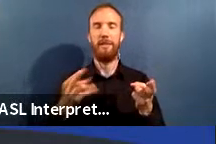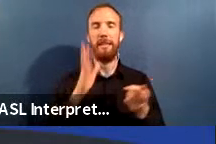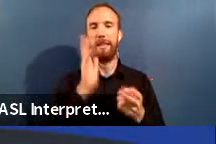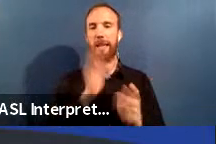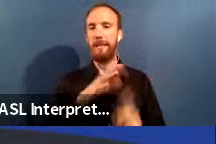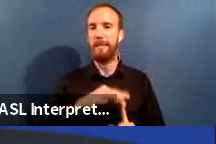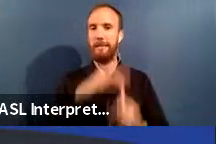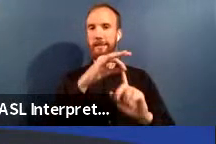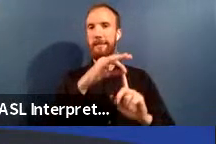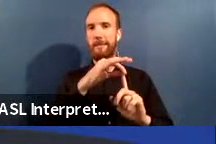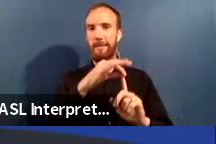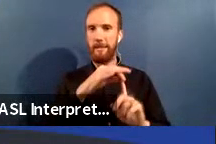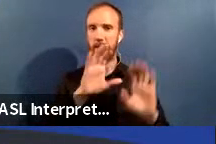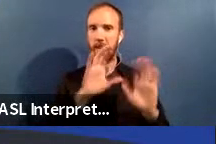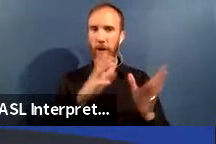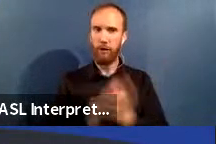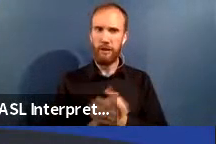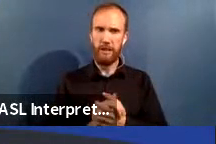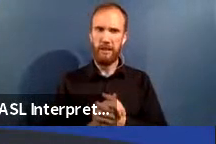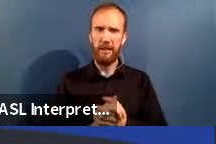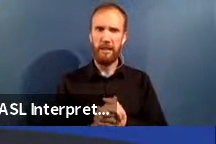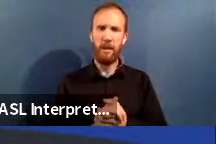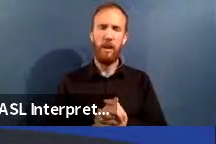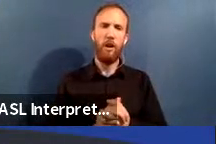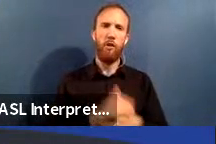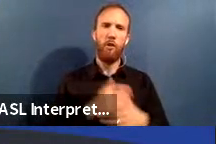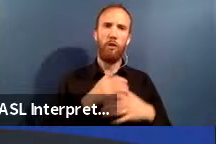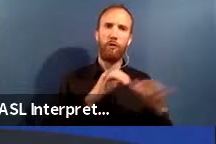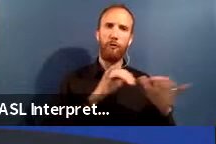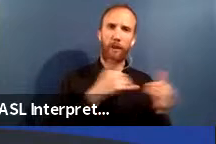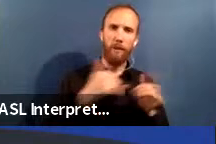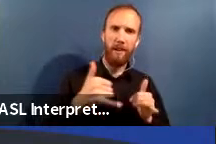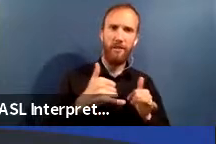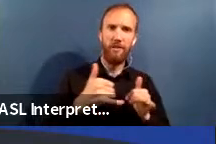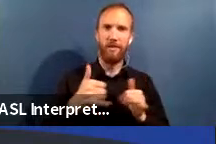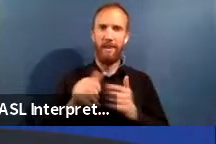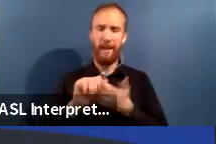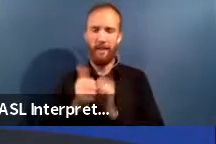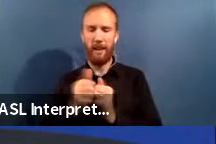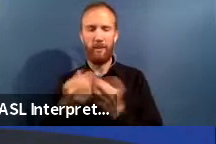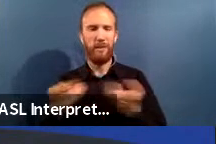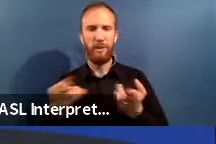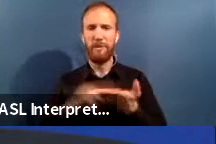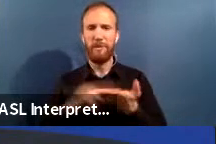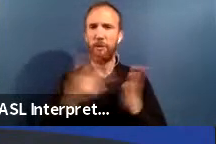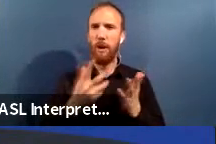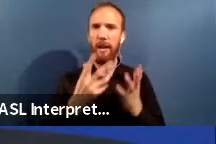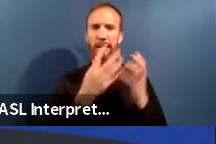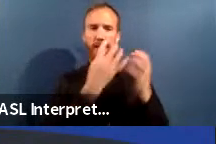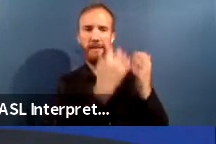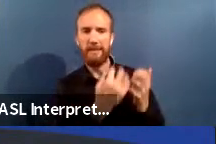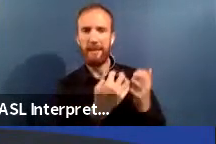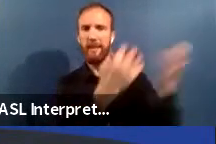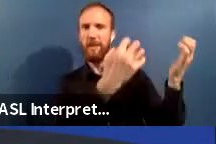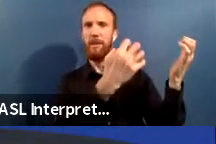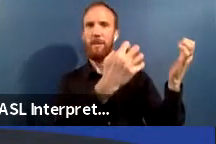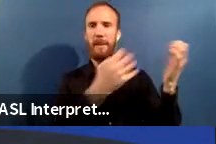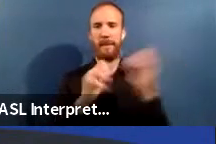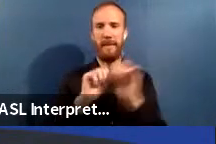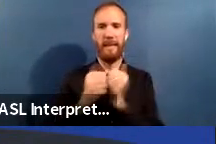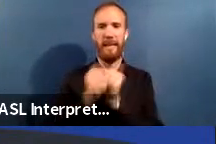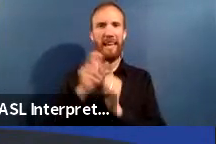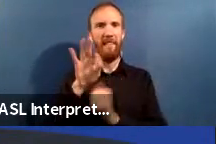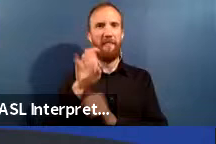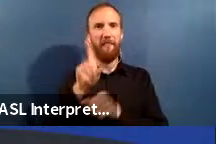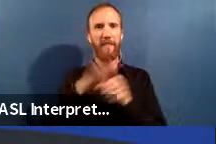about student recreation and athletic resources, we are alluding to stadiums, athletic fields, and